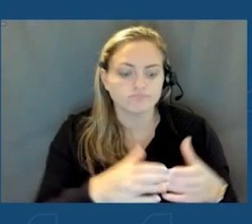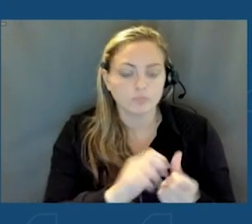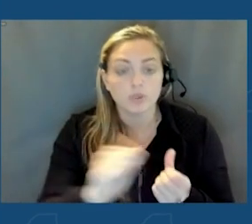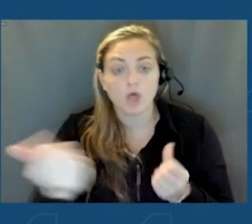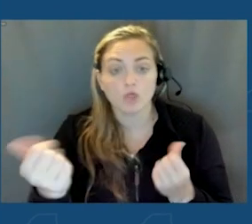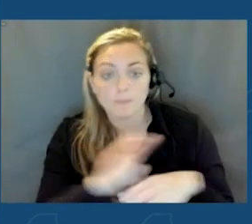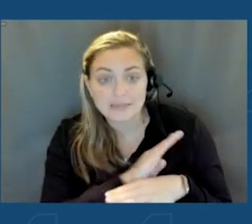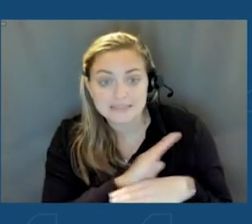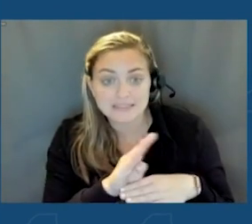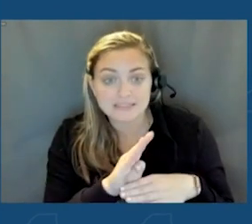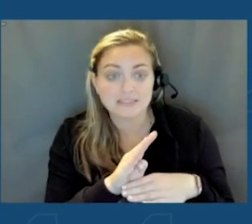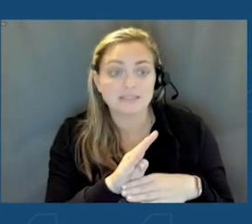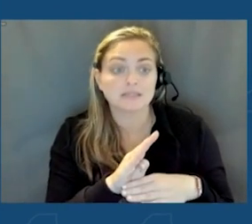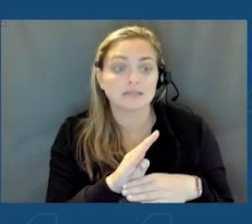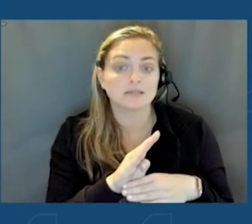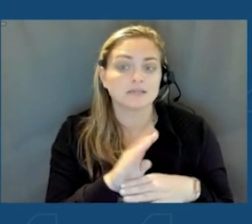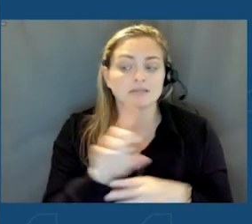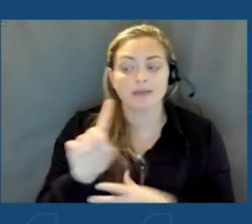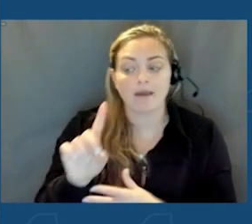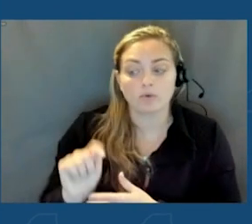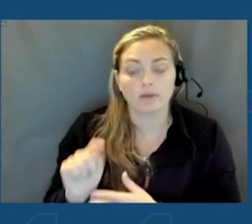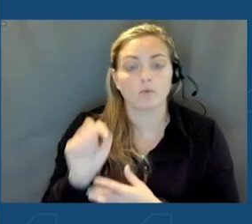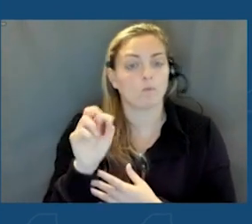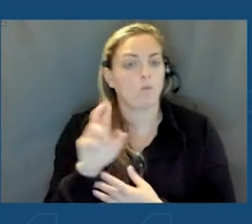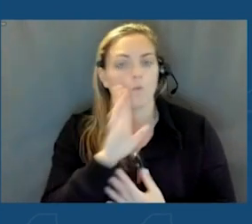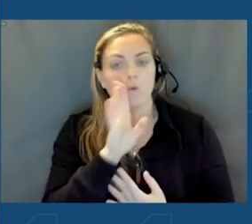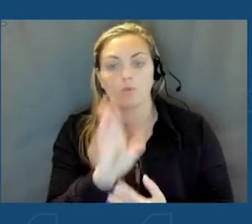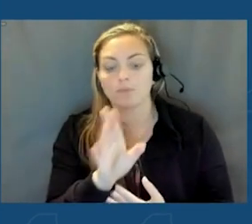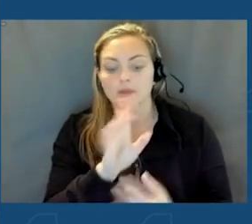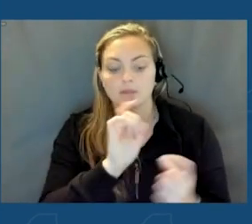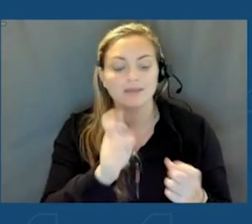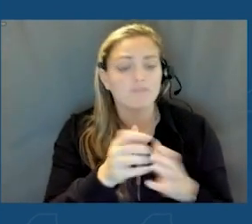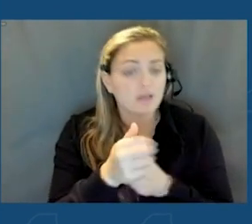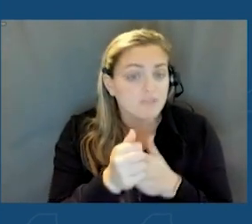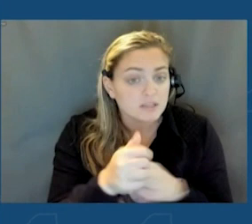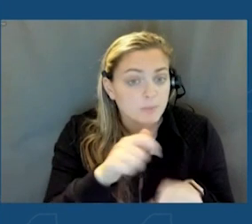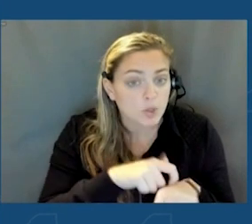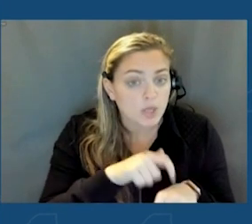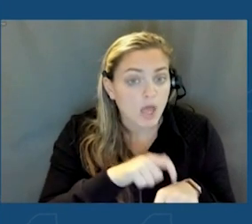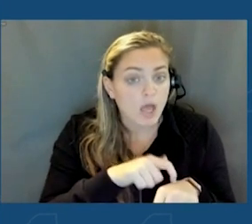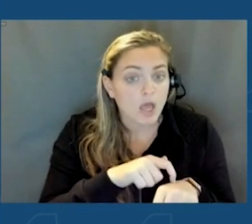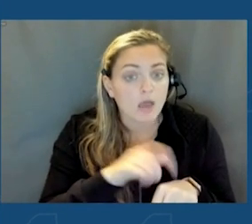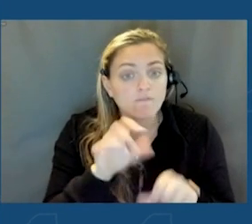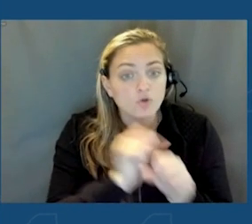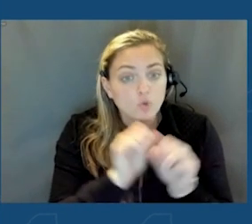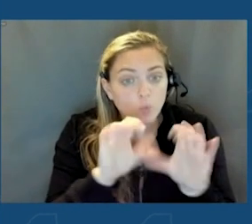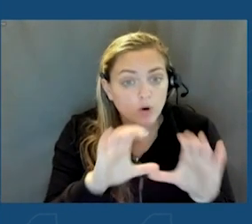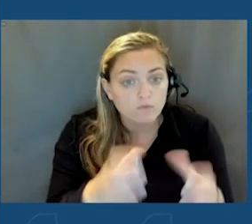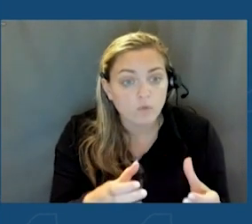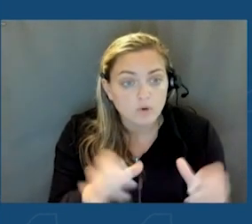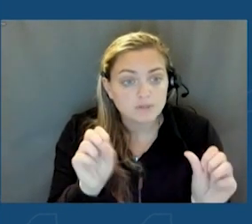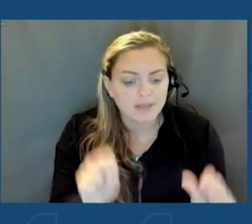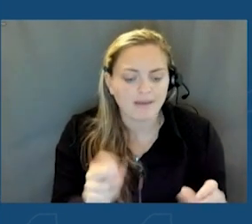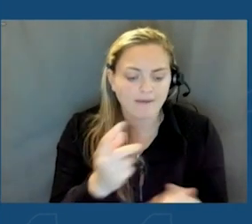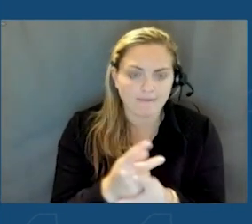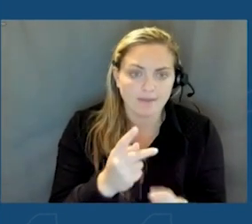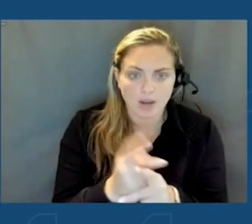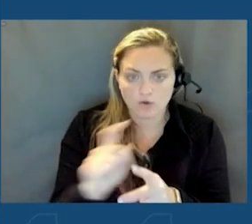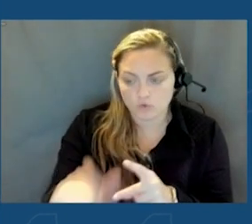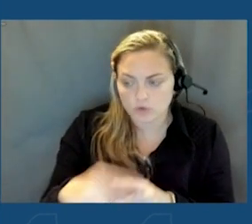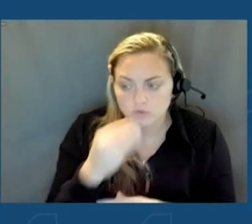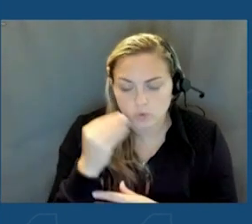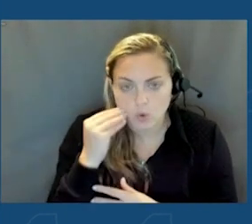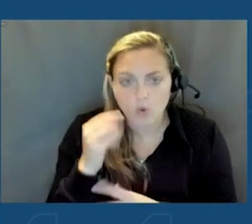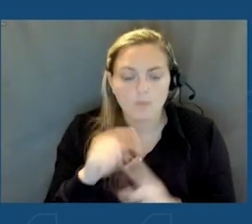businesses in a downtown? Are you going to be giving flexible time to your workforce so they can take care of their needs at home? Are you going to